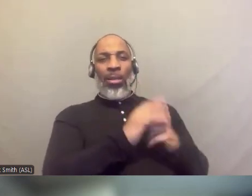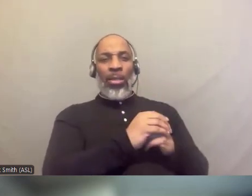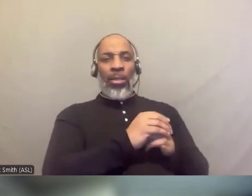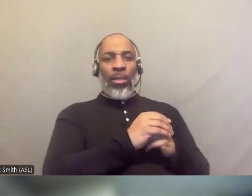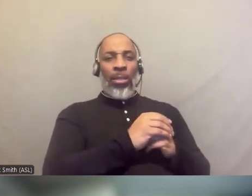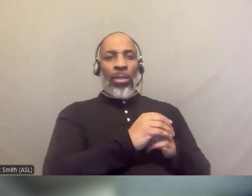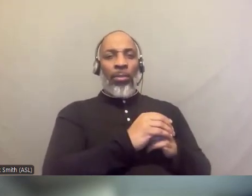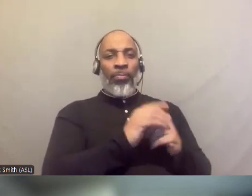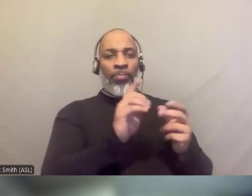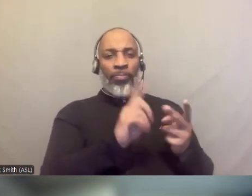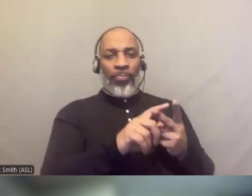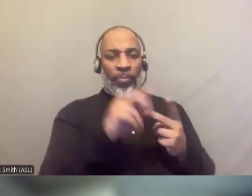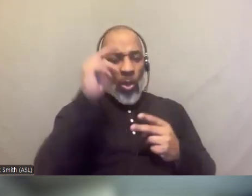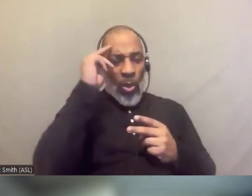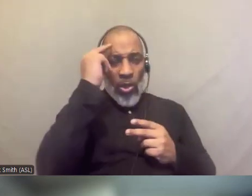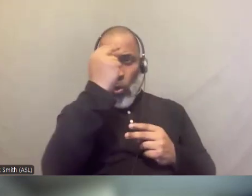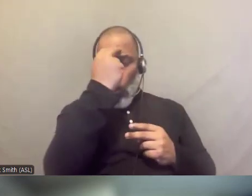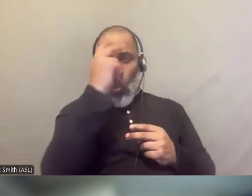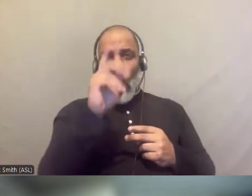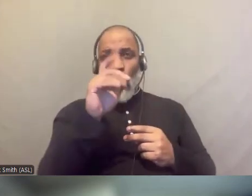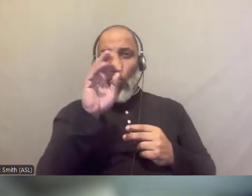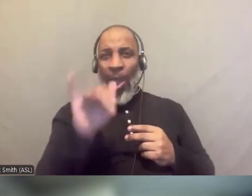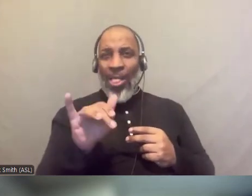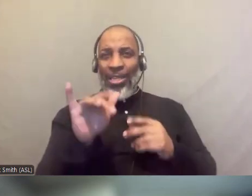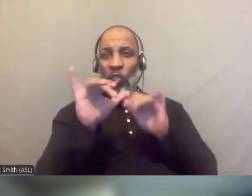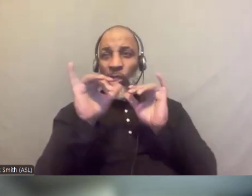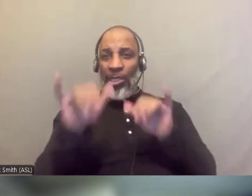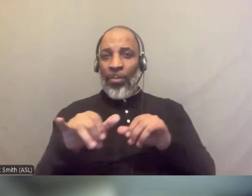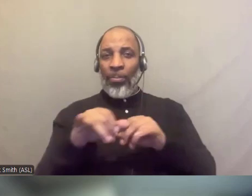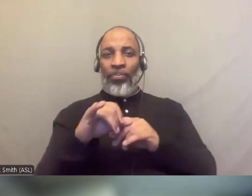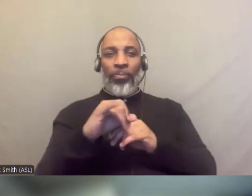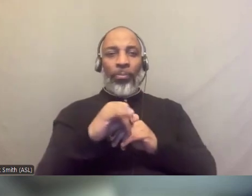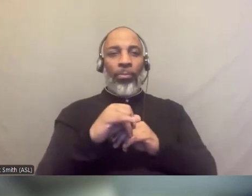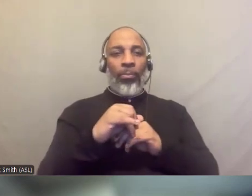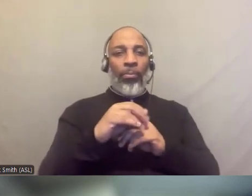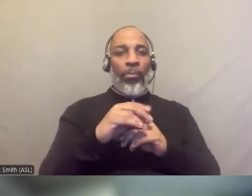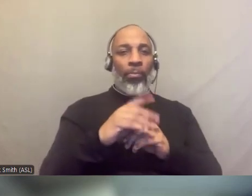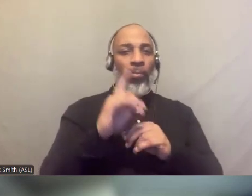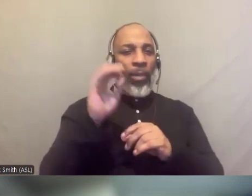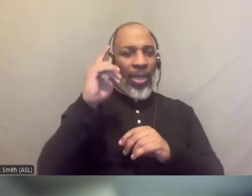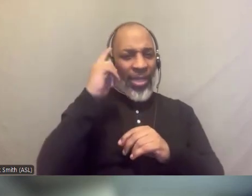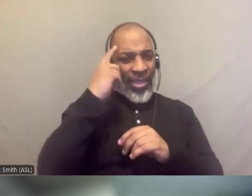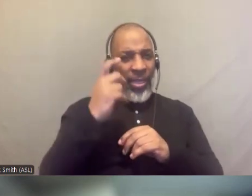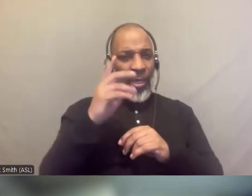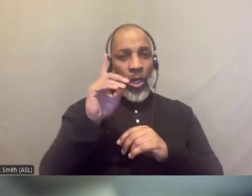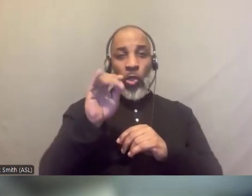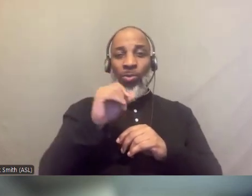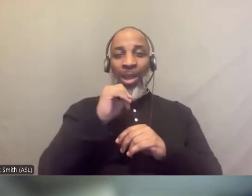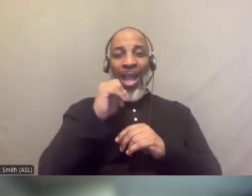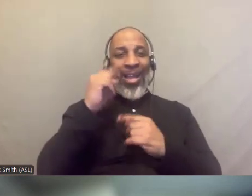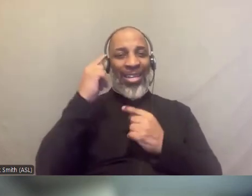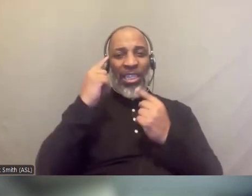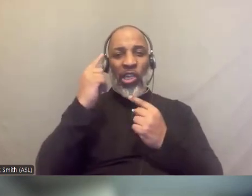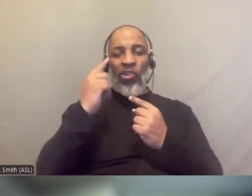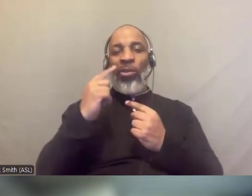the neurology system, and courts were told not to consider mitigating measures.